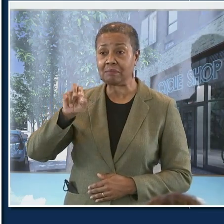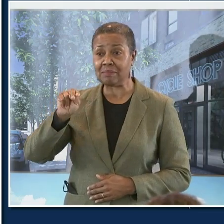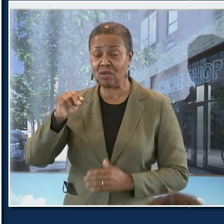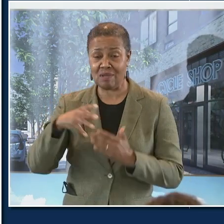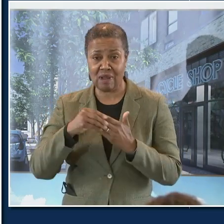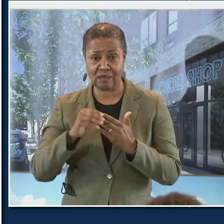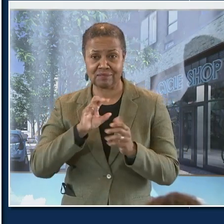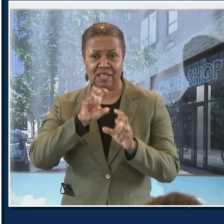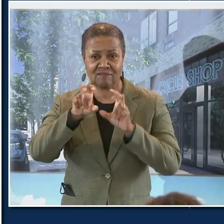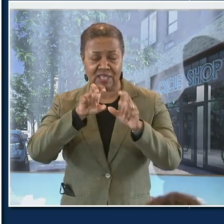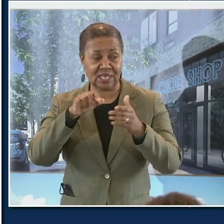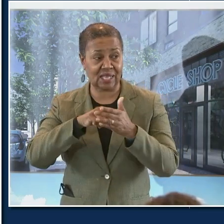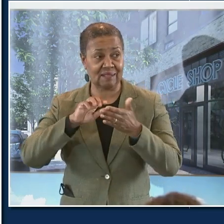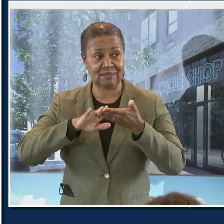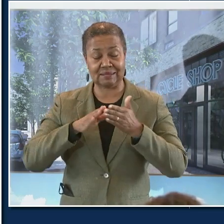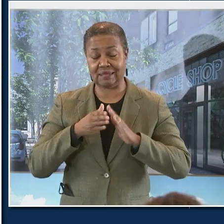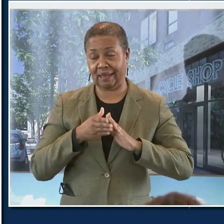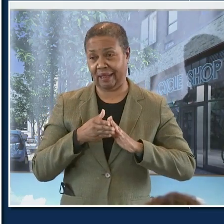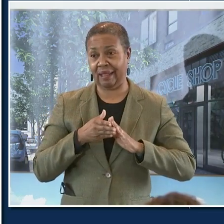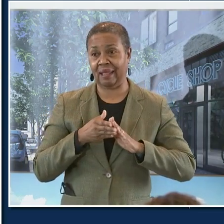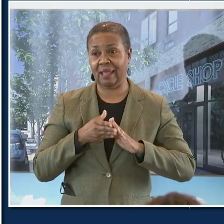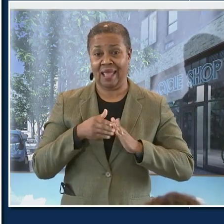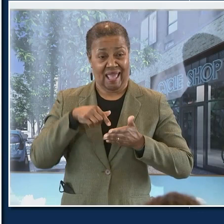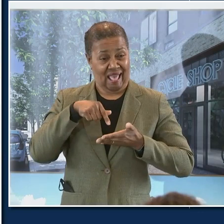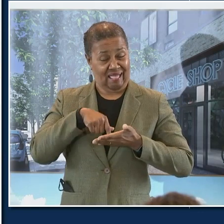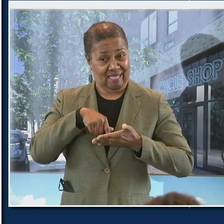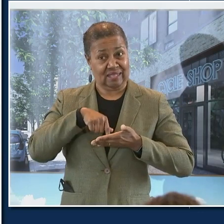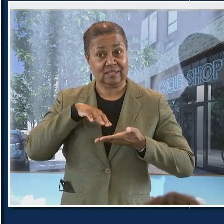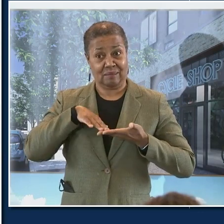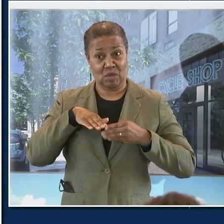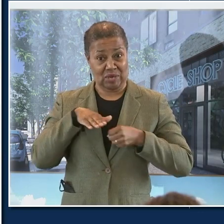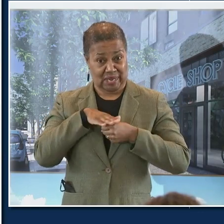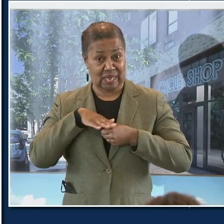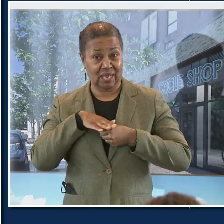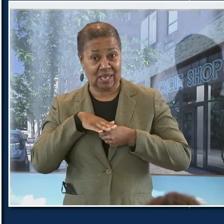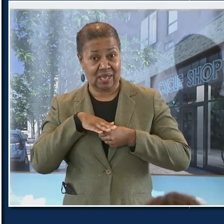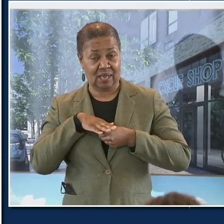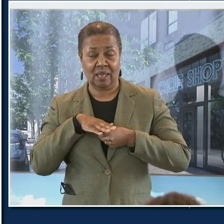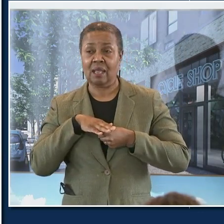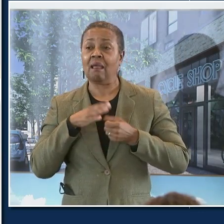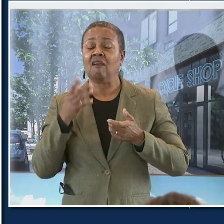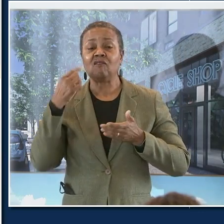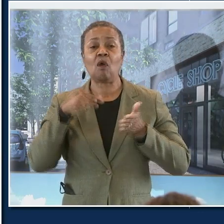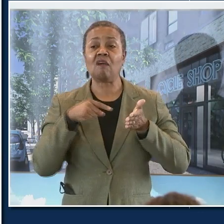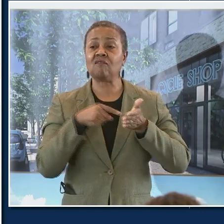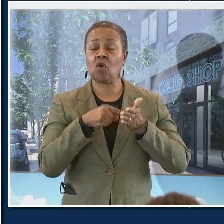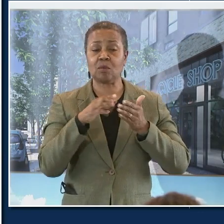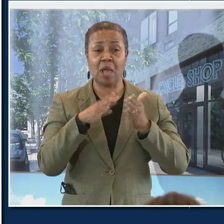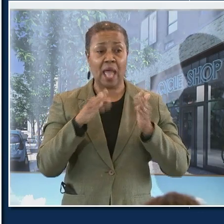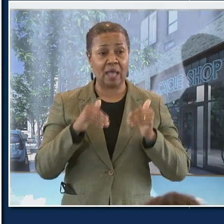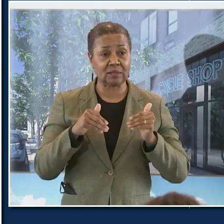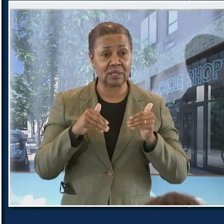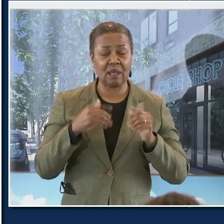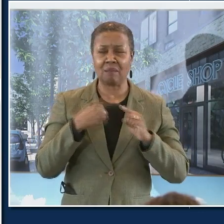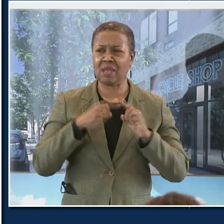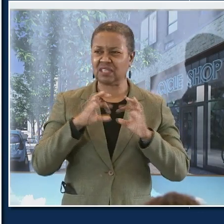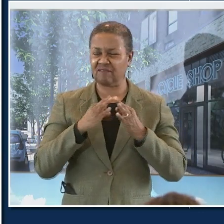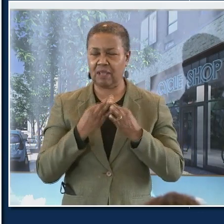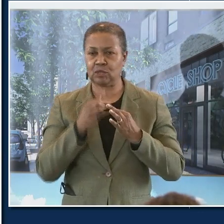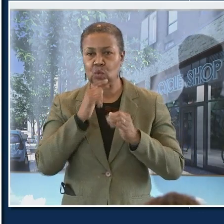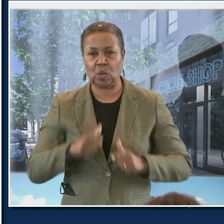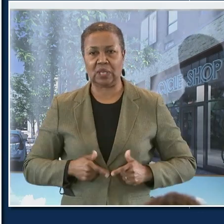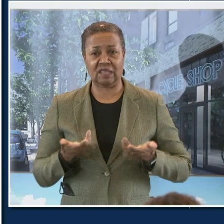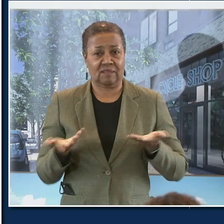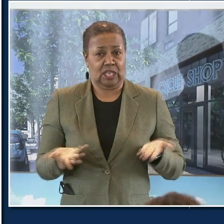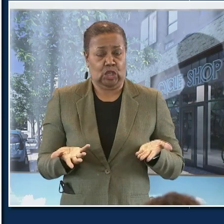that's being invested in this city, in this community, in affordable housing, and in families who will live